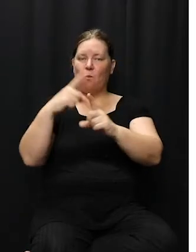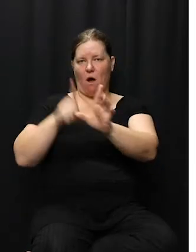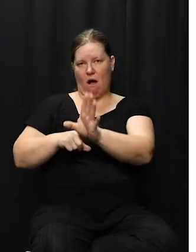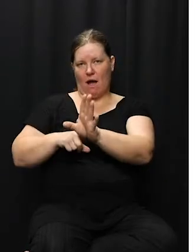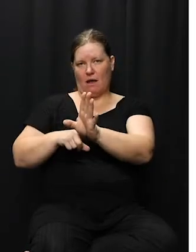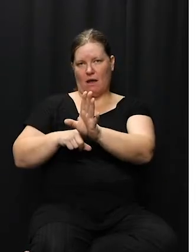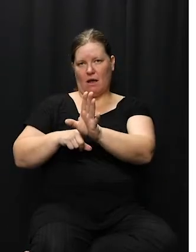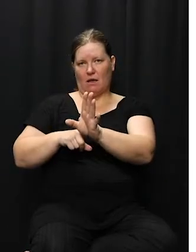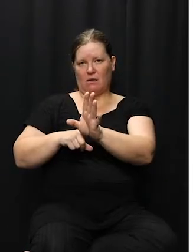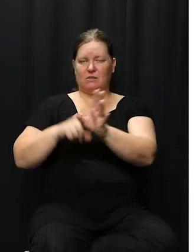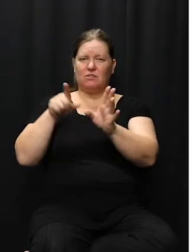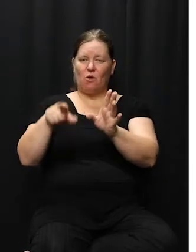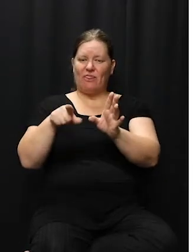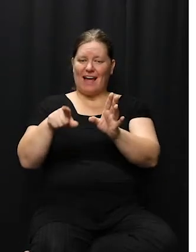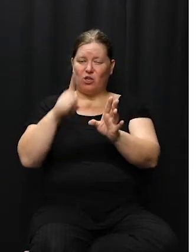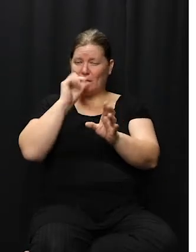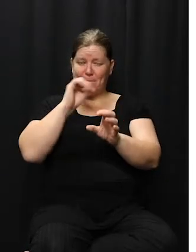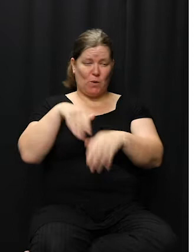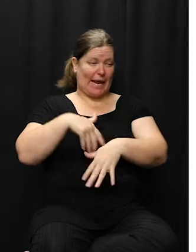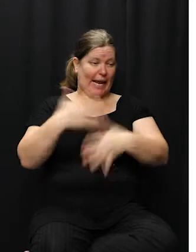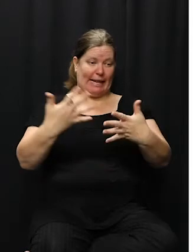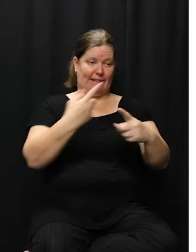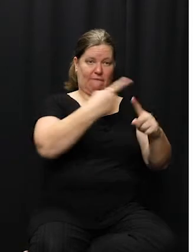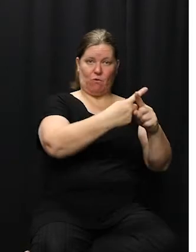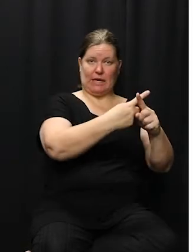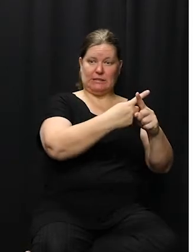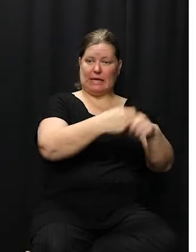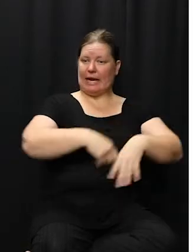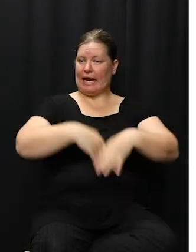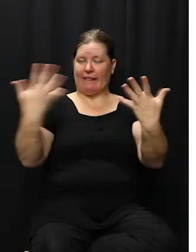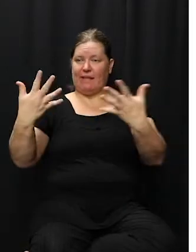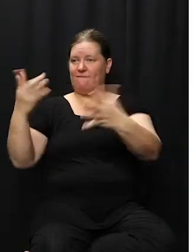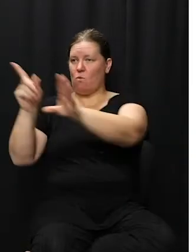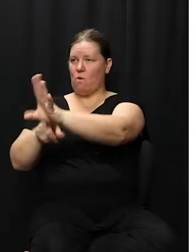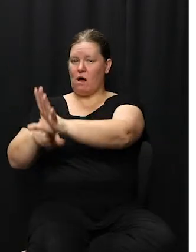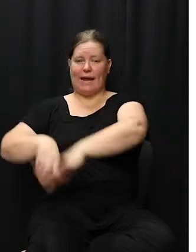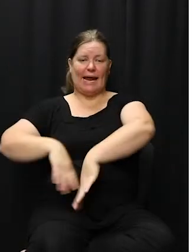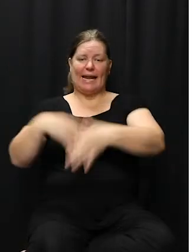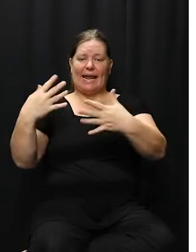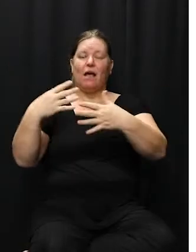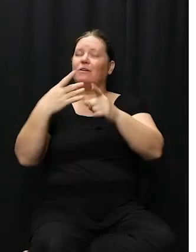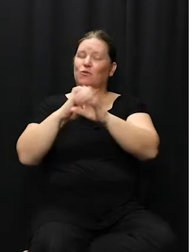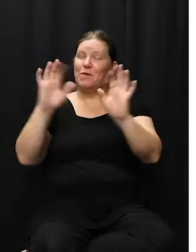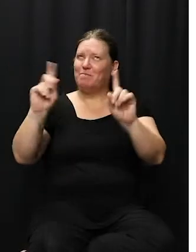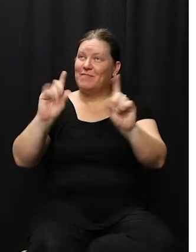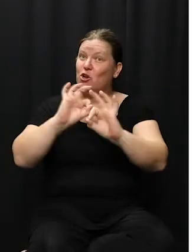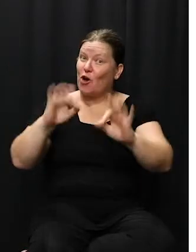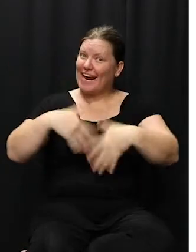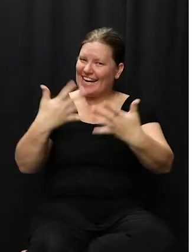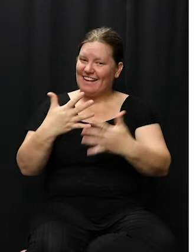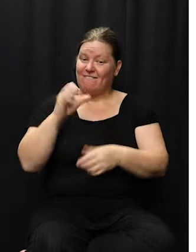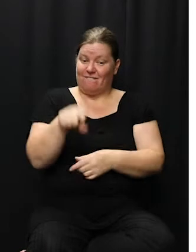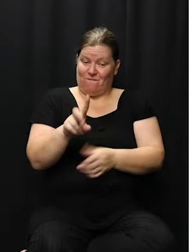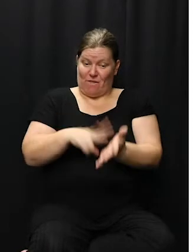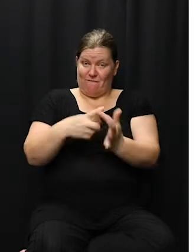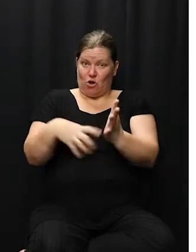That could be anything for X or anything for the Y, and not any verb. It actually has to be particular